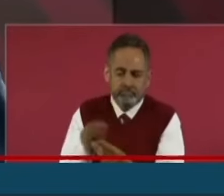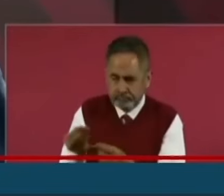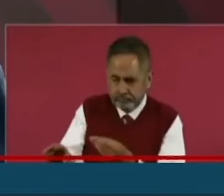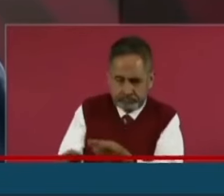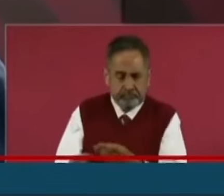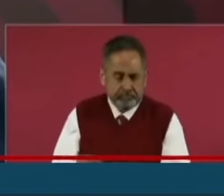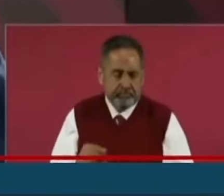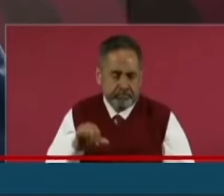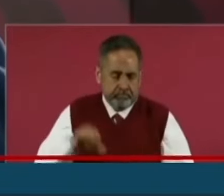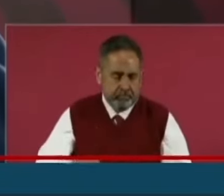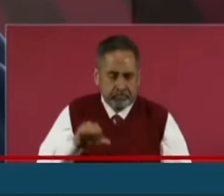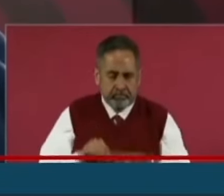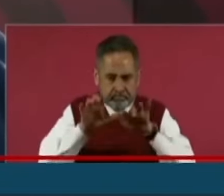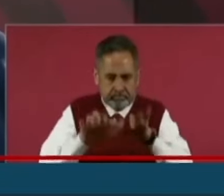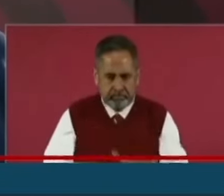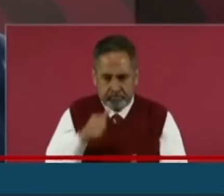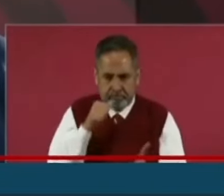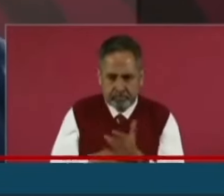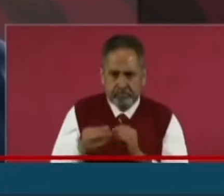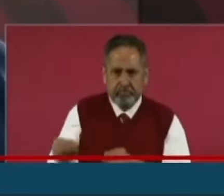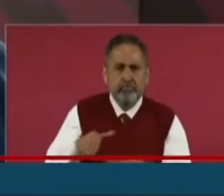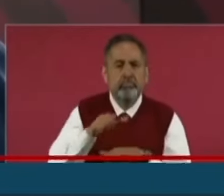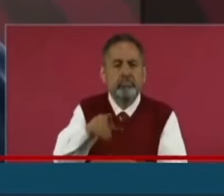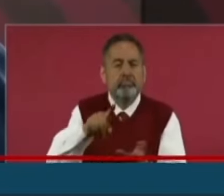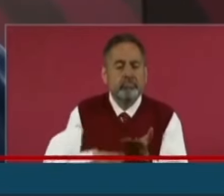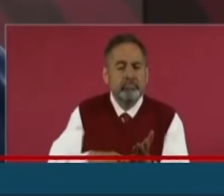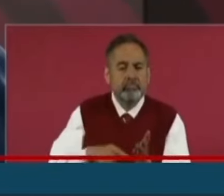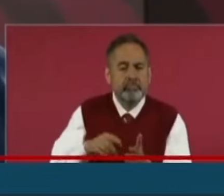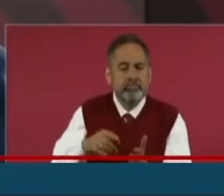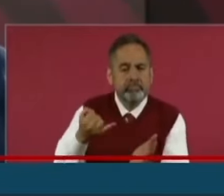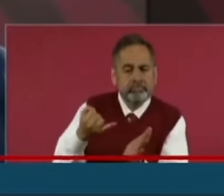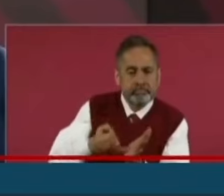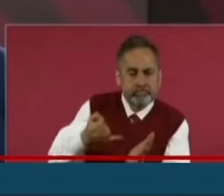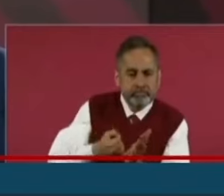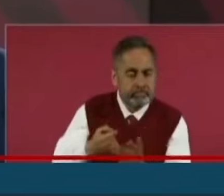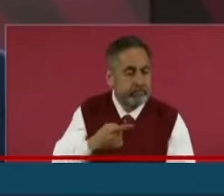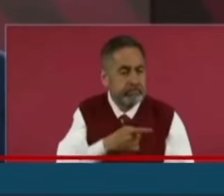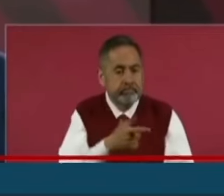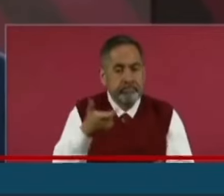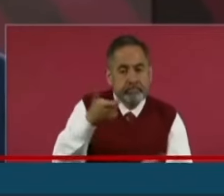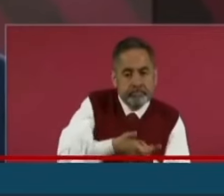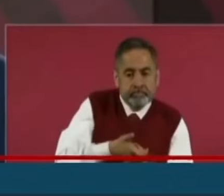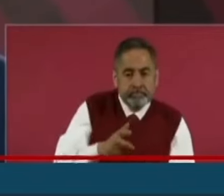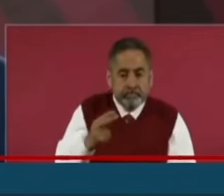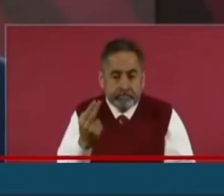to the president that she has the package of two fiscal matters.